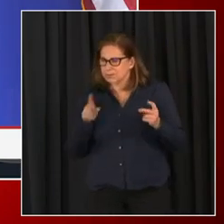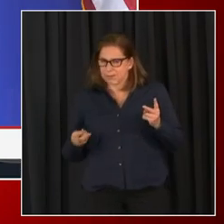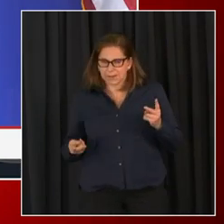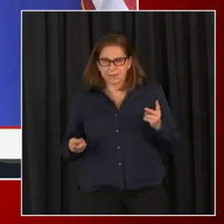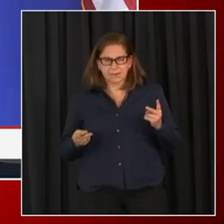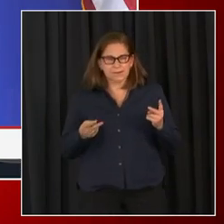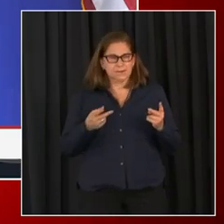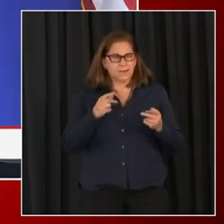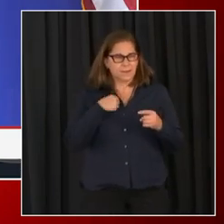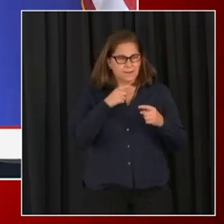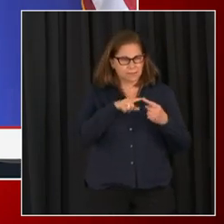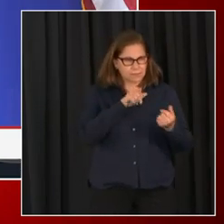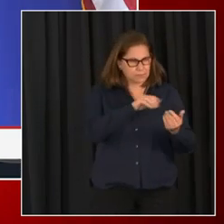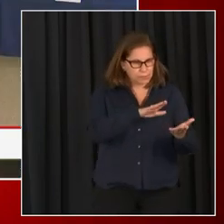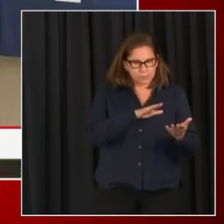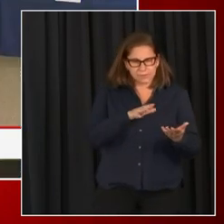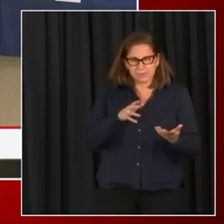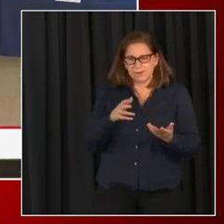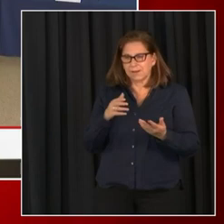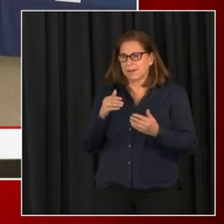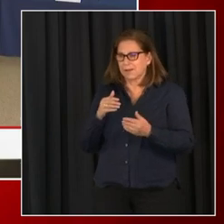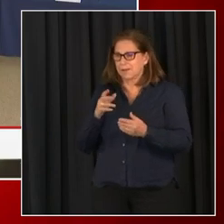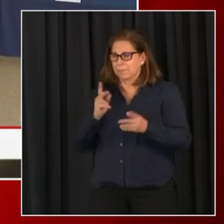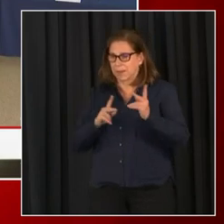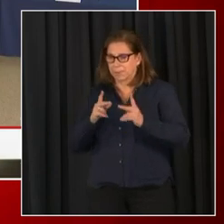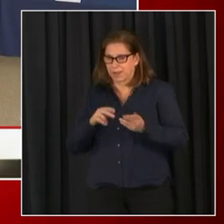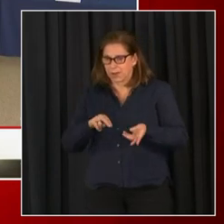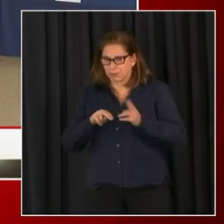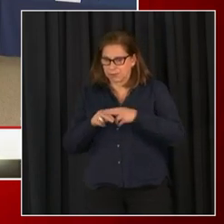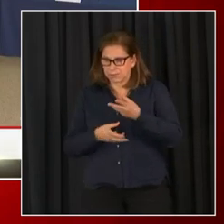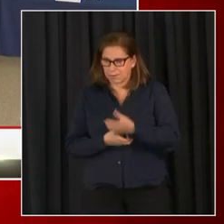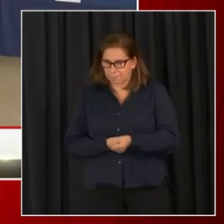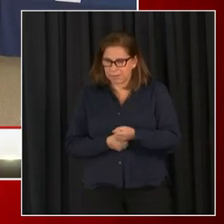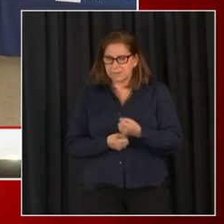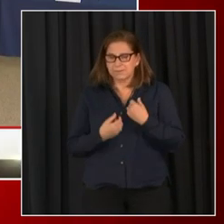those 2 phases, will you be making the plan that's due Friday